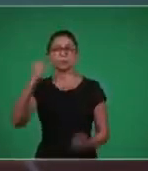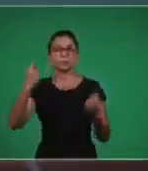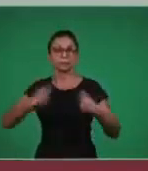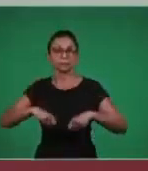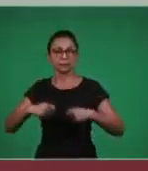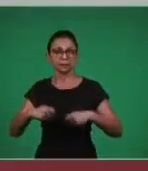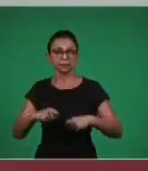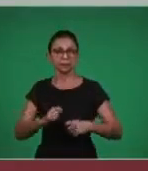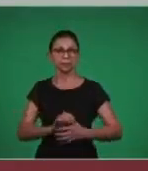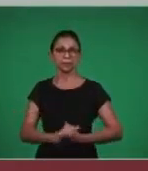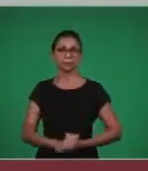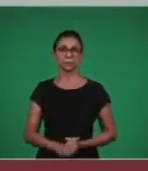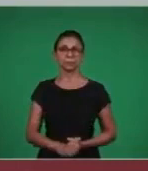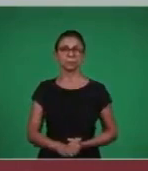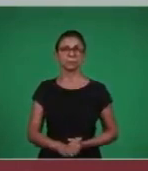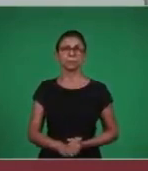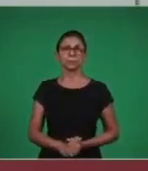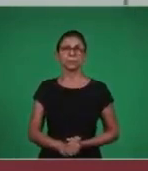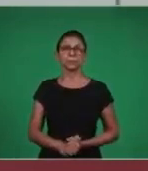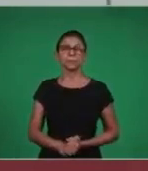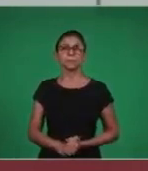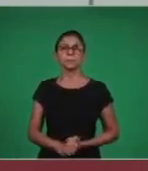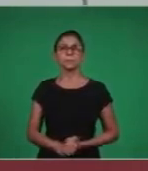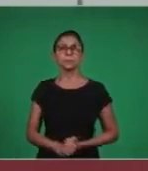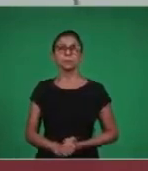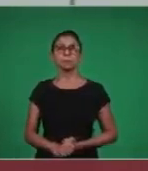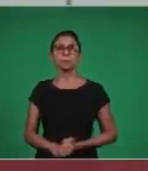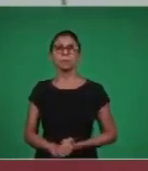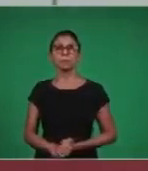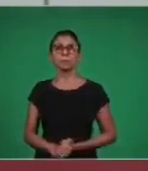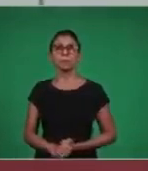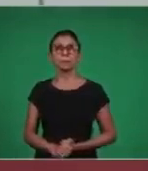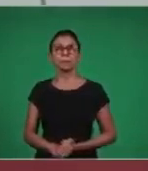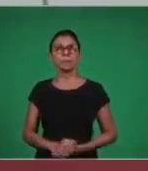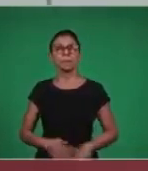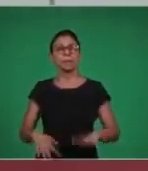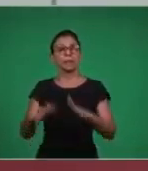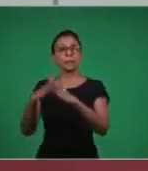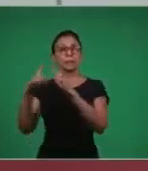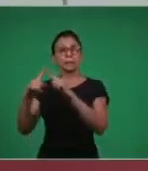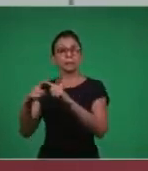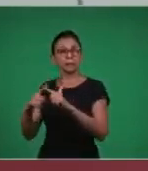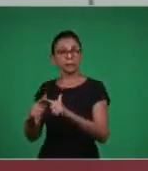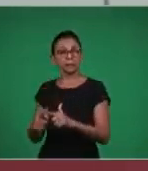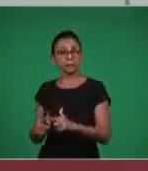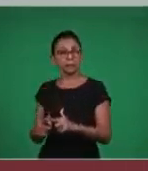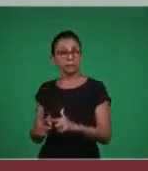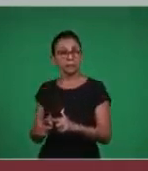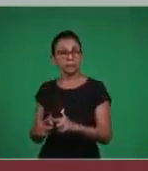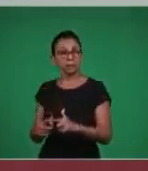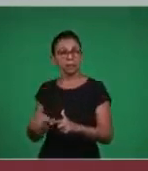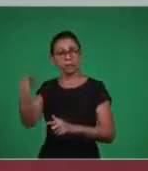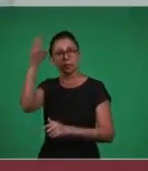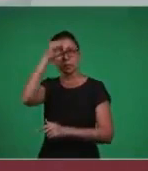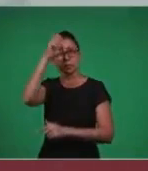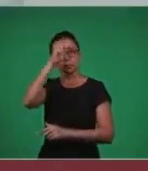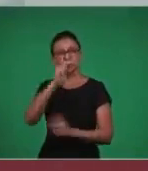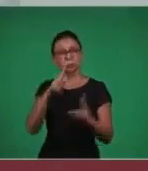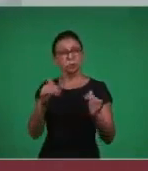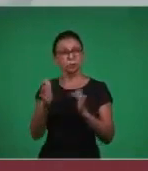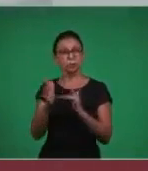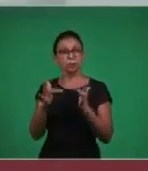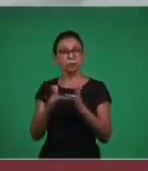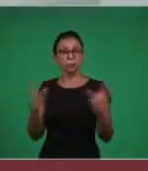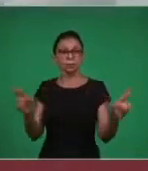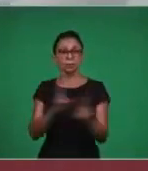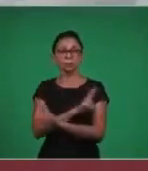learn. And in the church, I learned the way to relate the relationship between Jesus